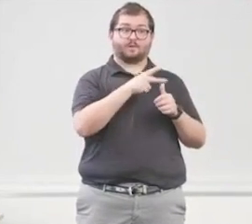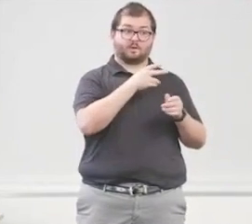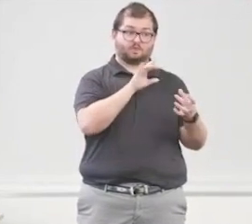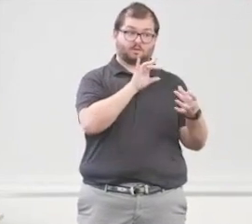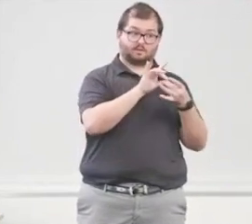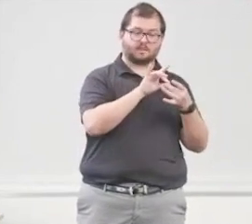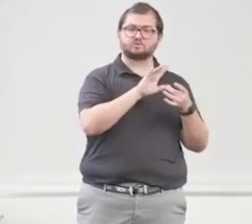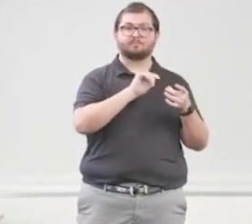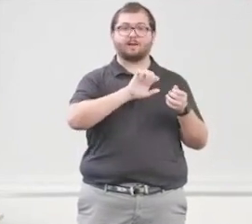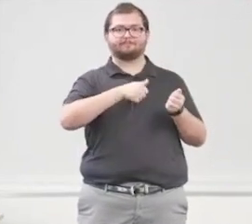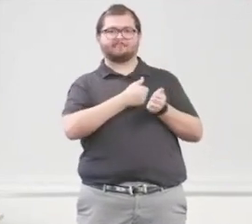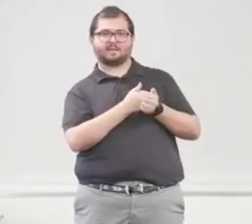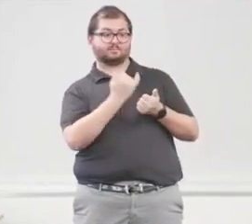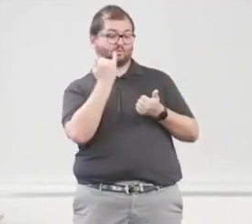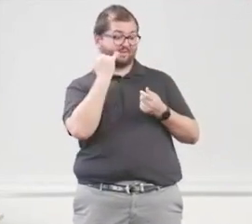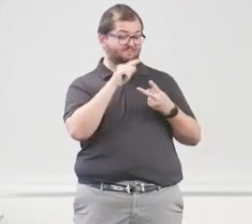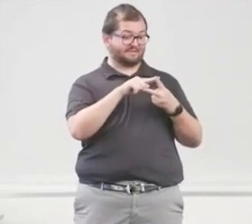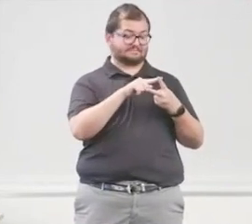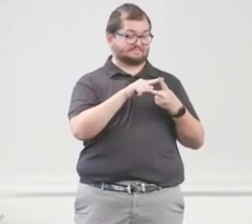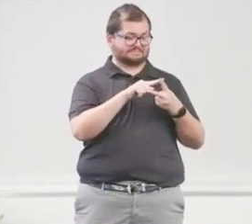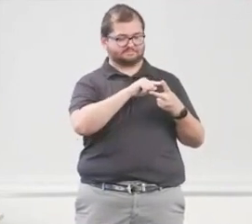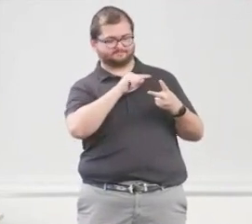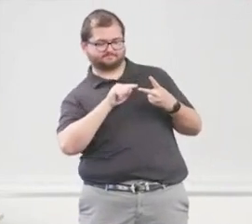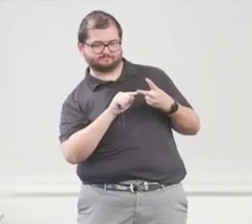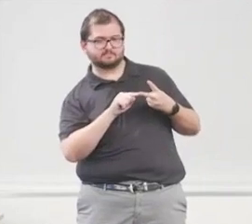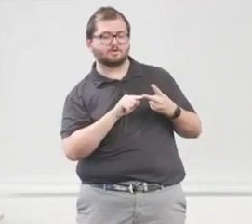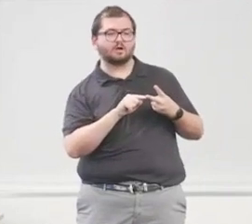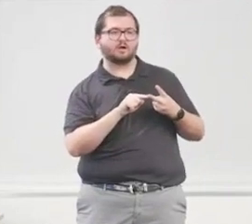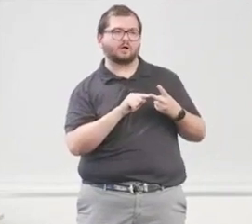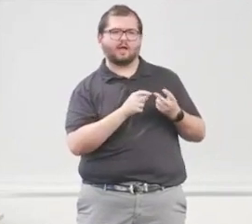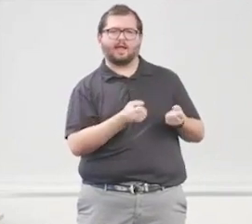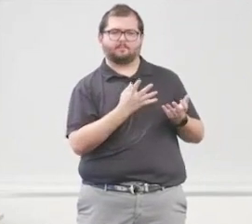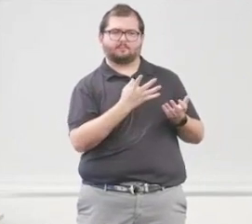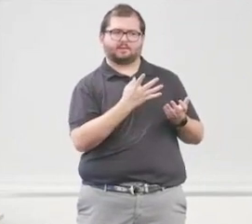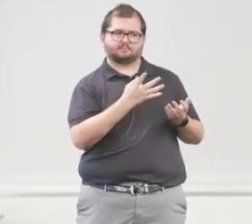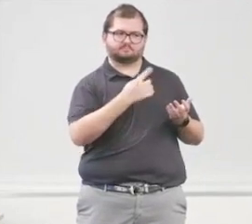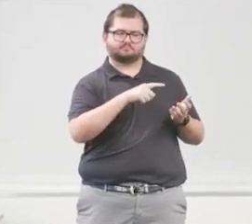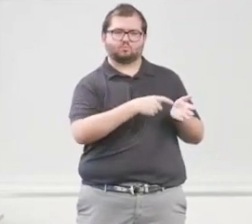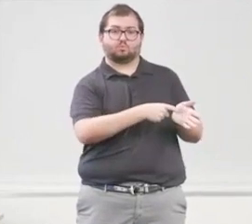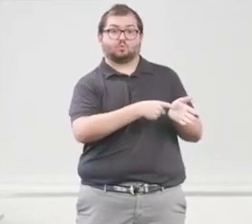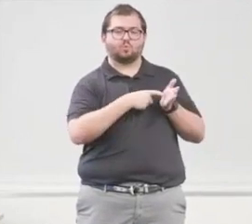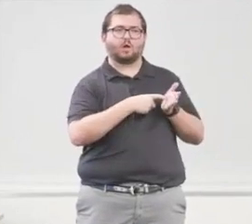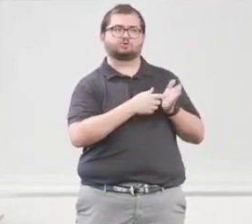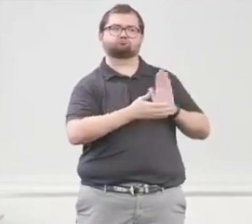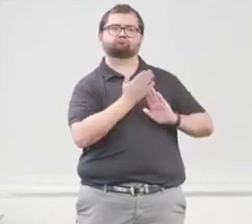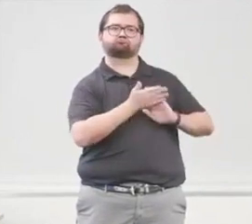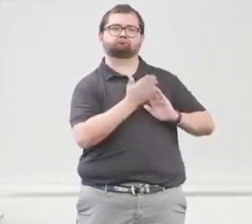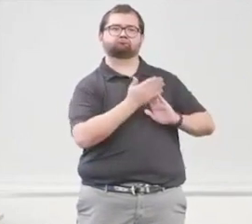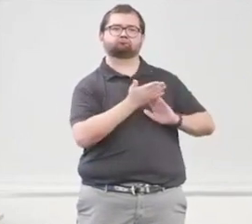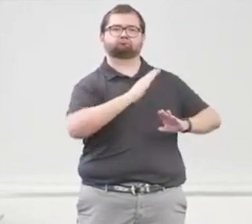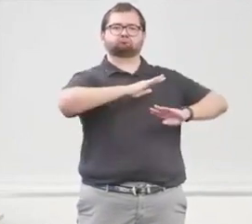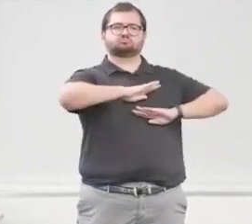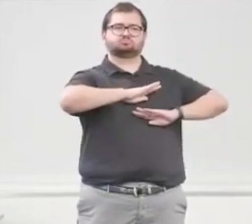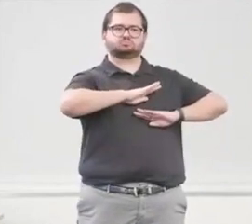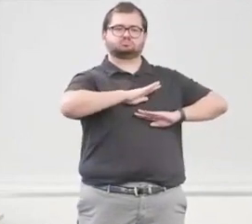connection to every single critical piece of that infrastructure that you have on site that helps you to fulfill your